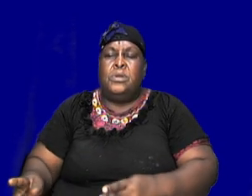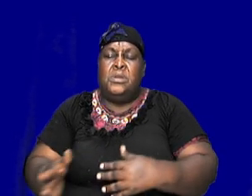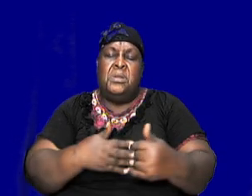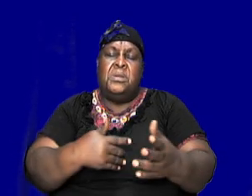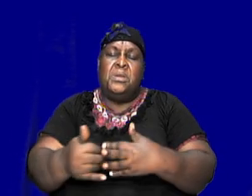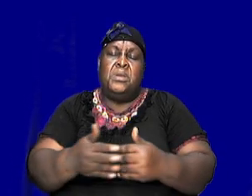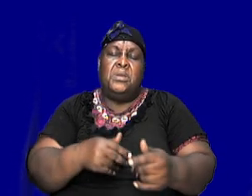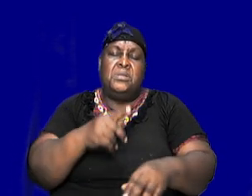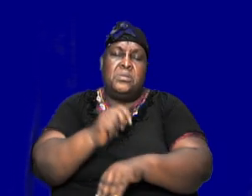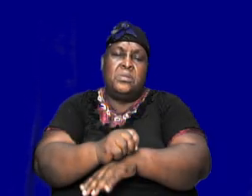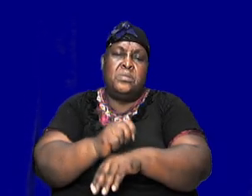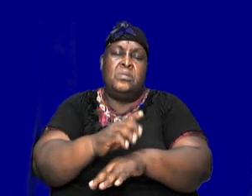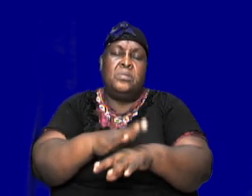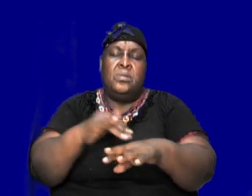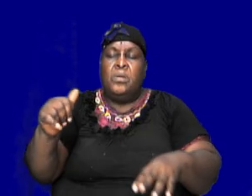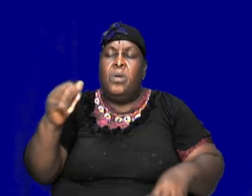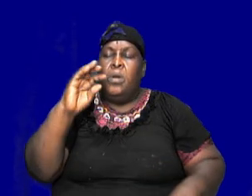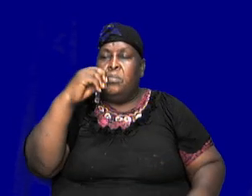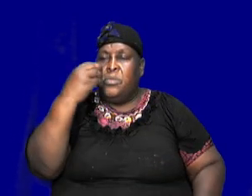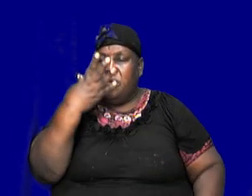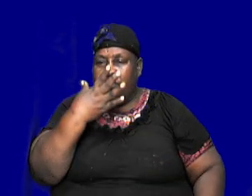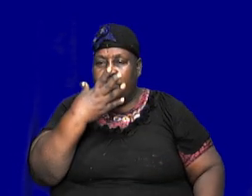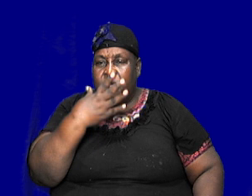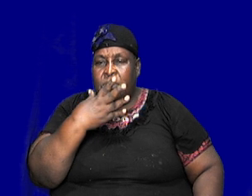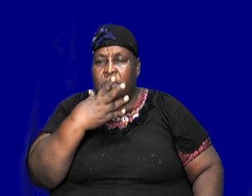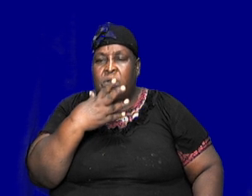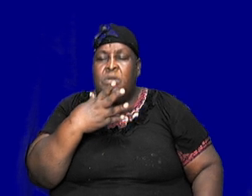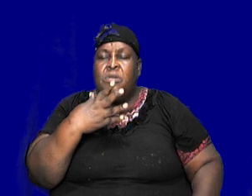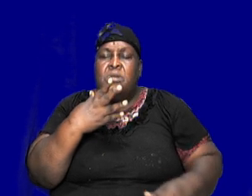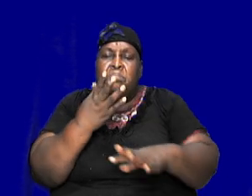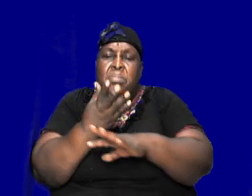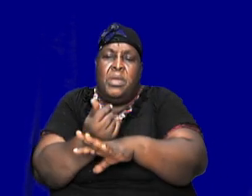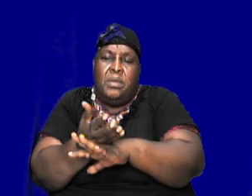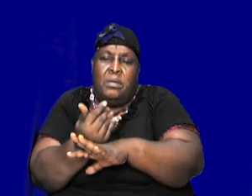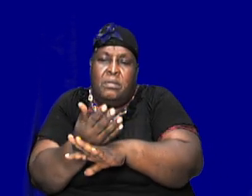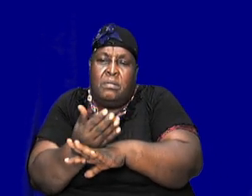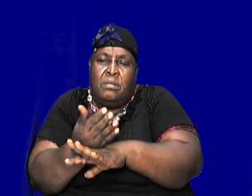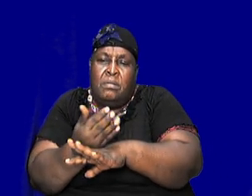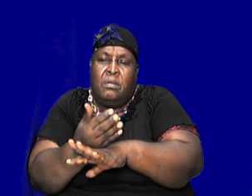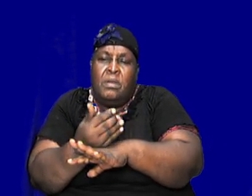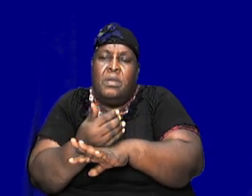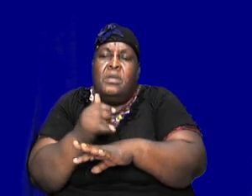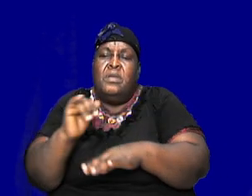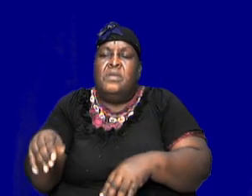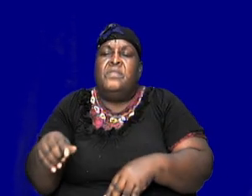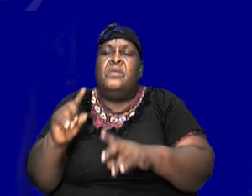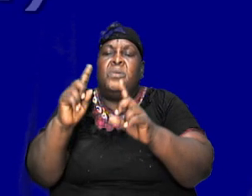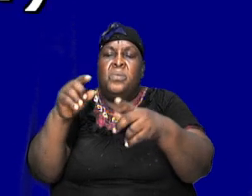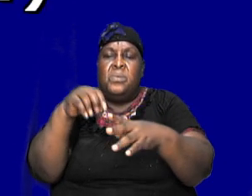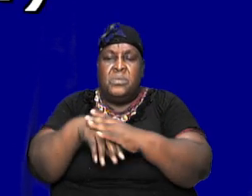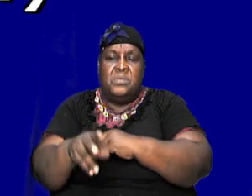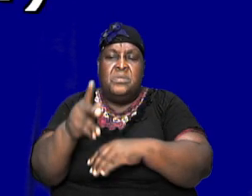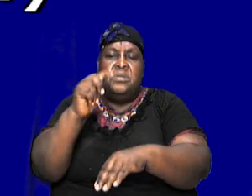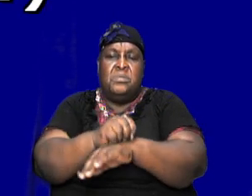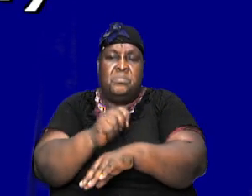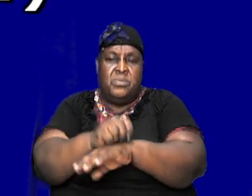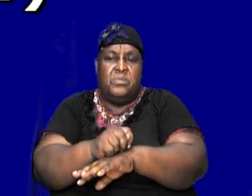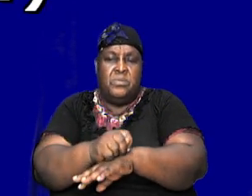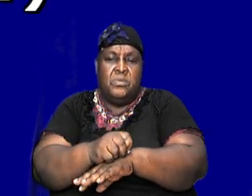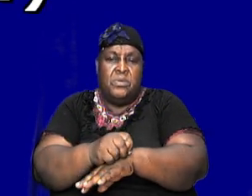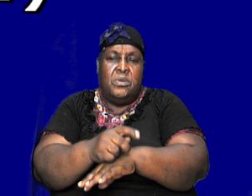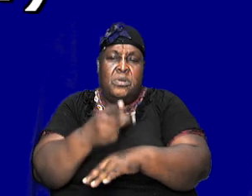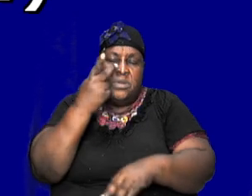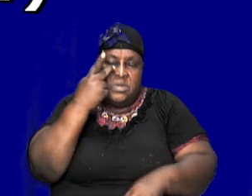the temple, which is called Beautiful, to ask alms of them that entered into the temple.